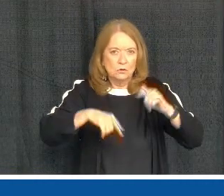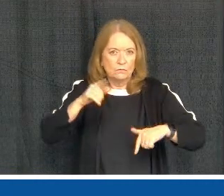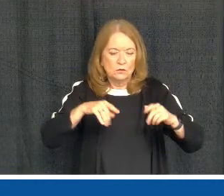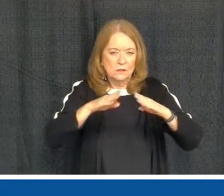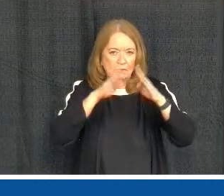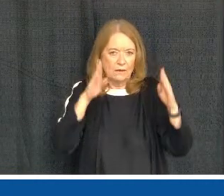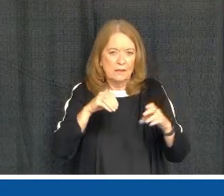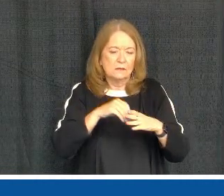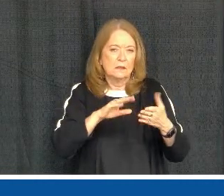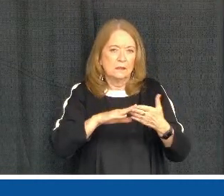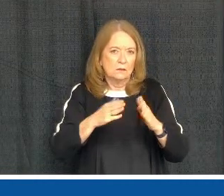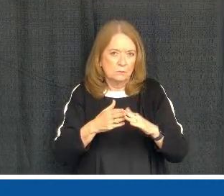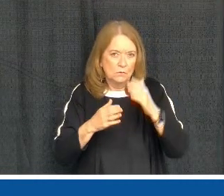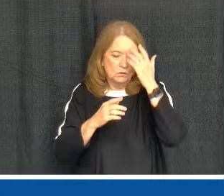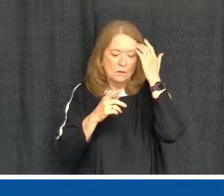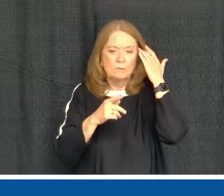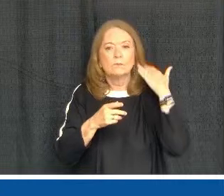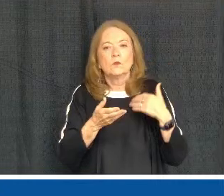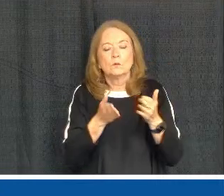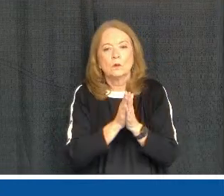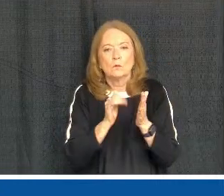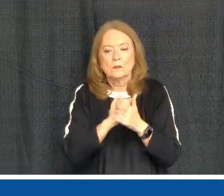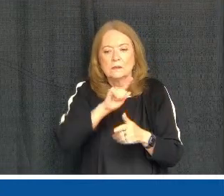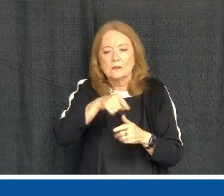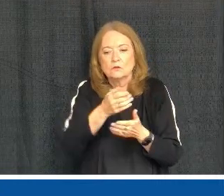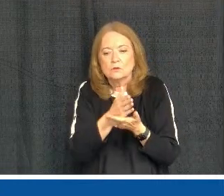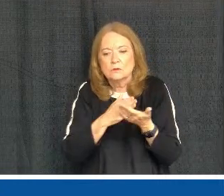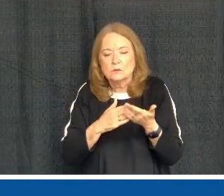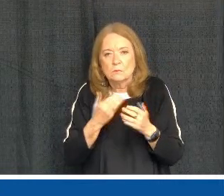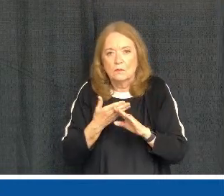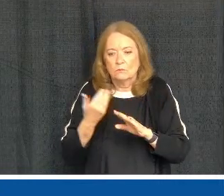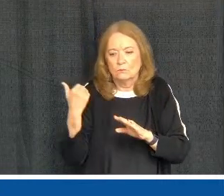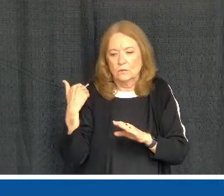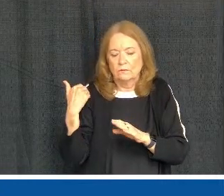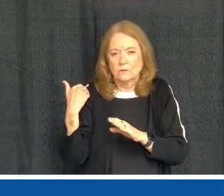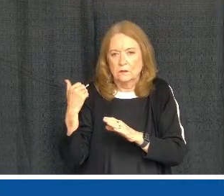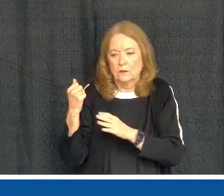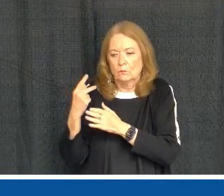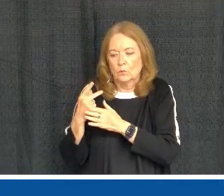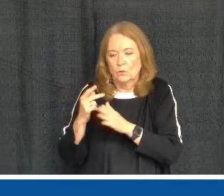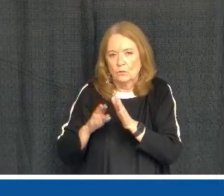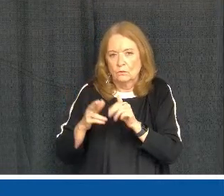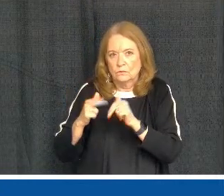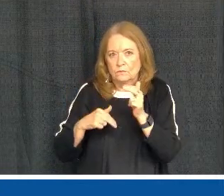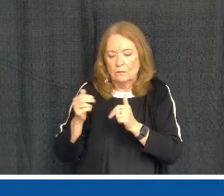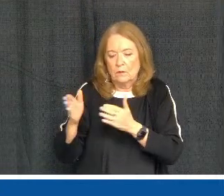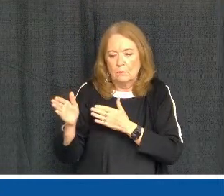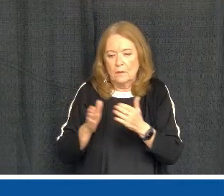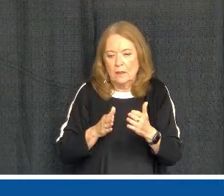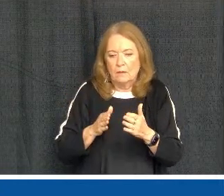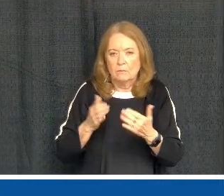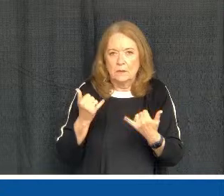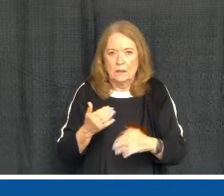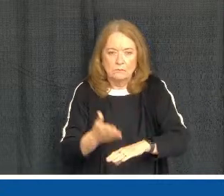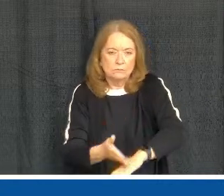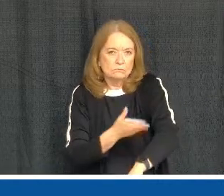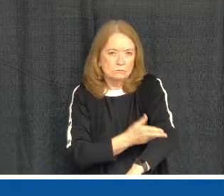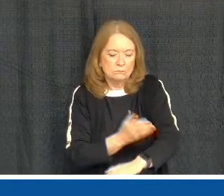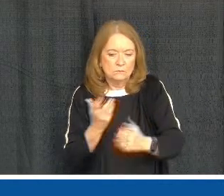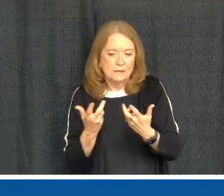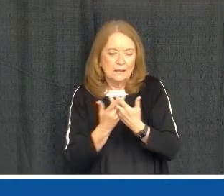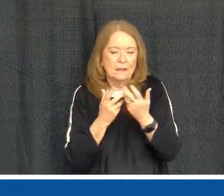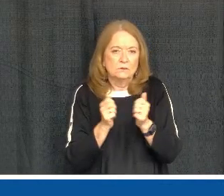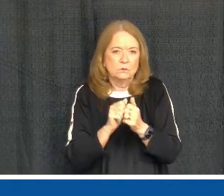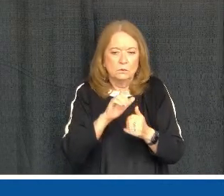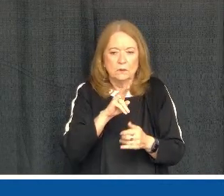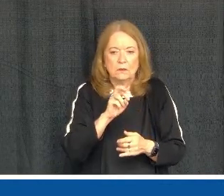community. The request adjusts a small portion of a previously approved development plan. The updated overall development plan aligns with the overall